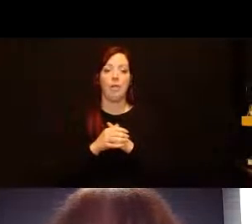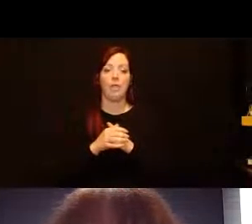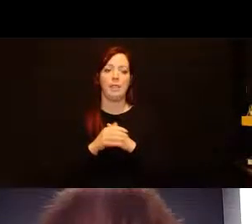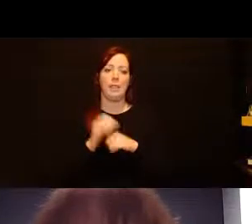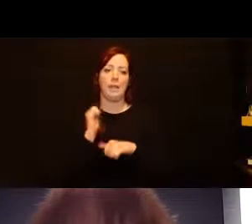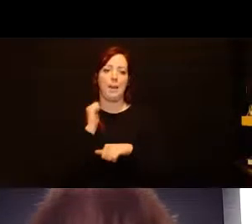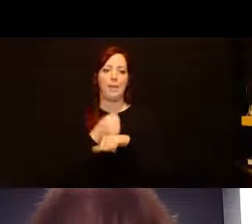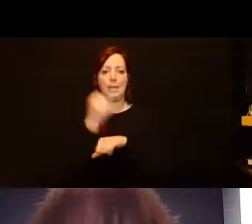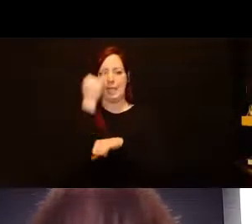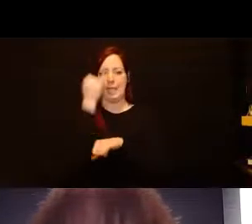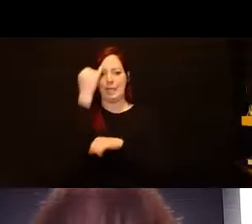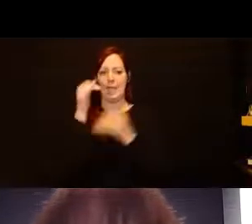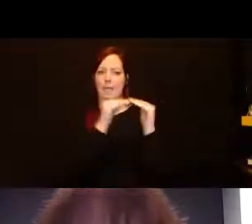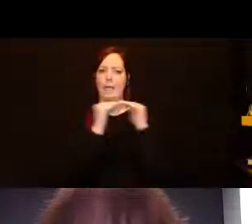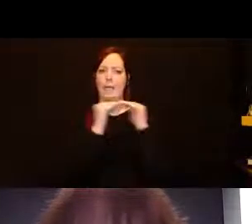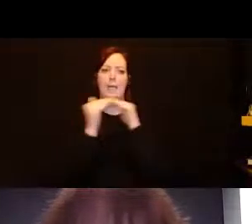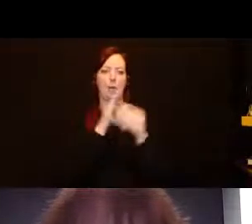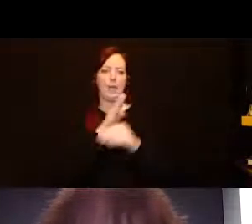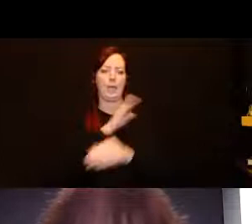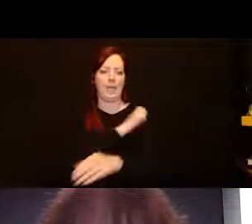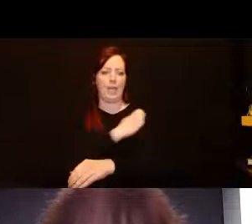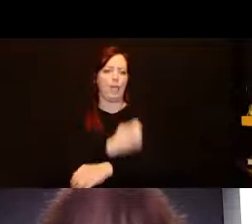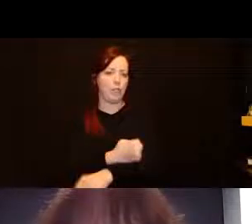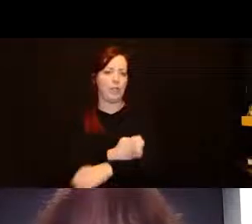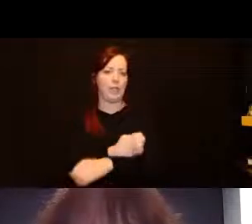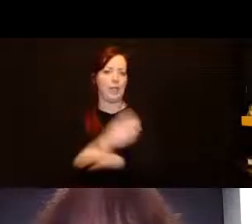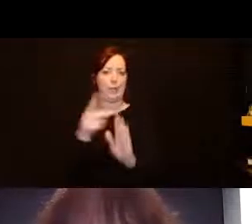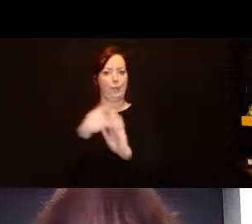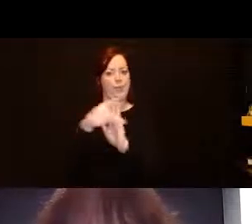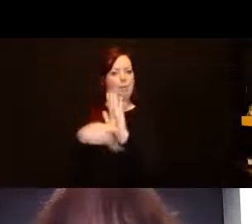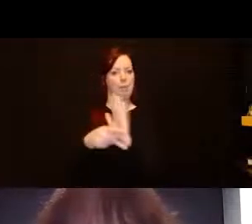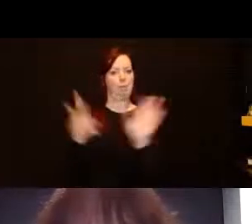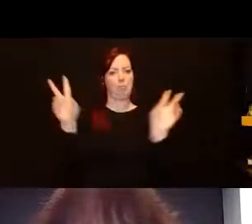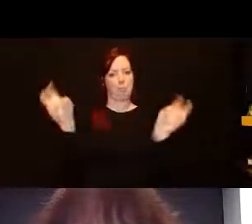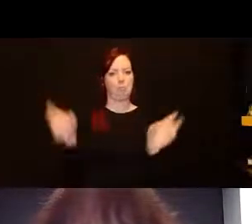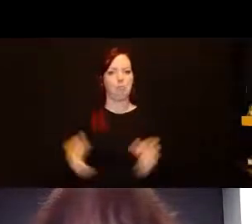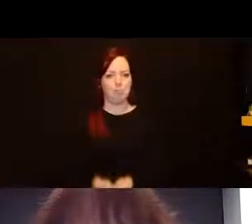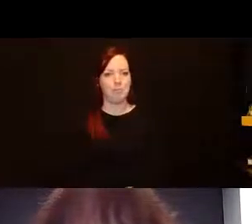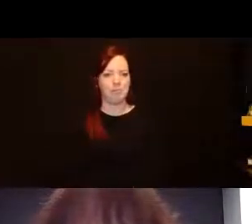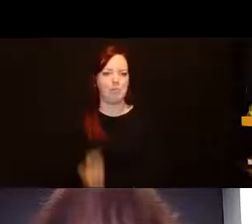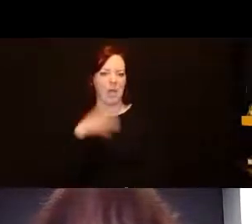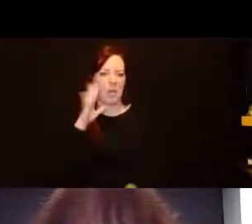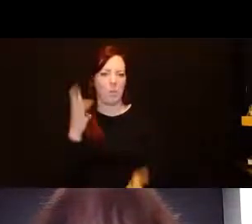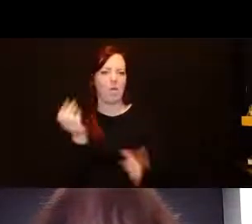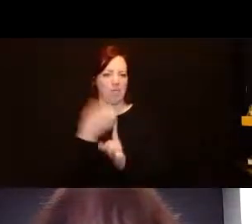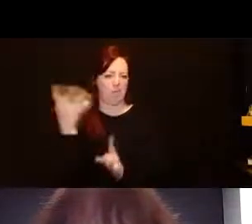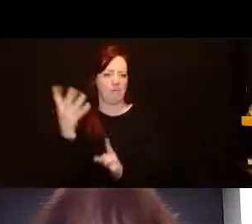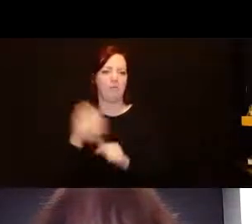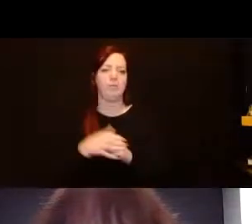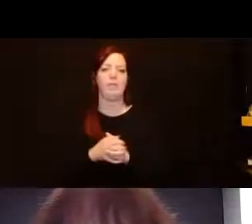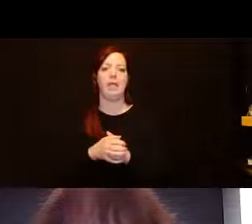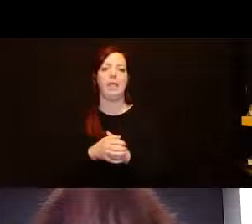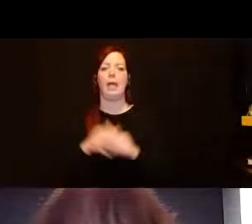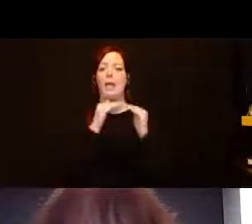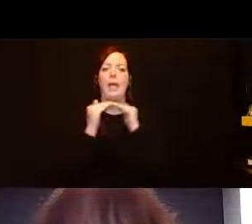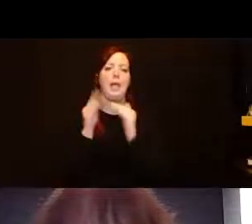principle. So I will be talking about this important principle. Equal energy principle is an